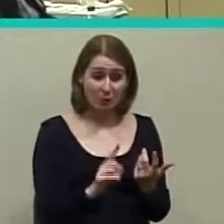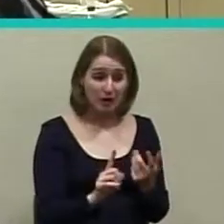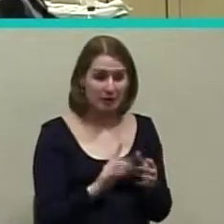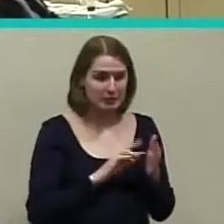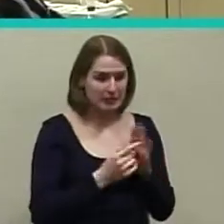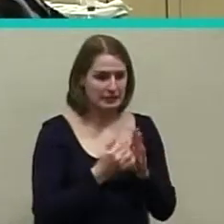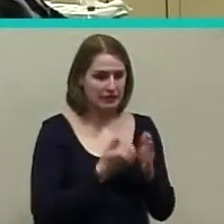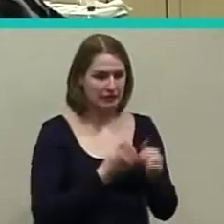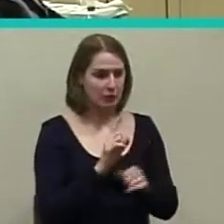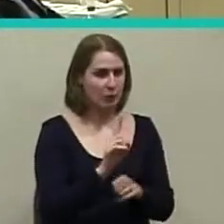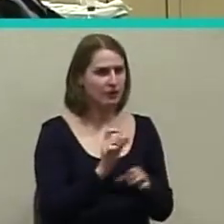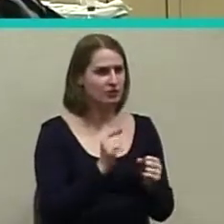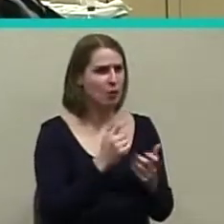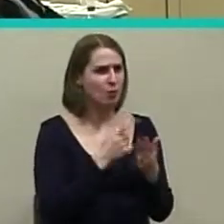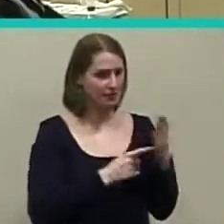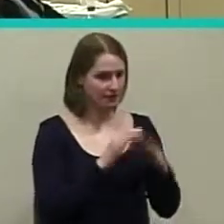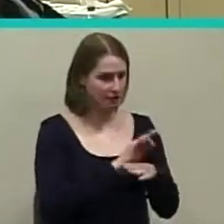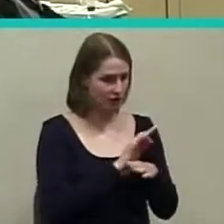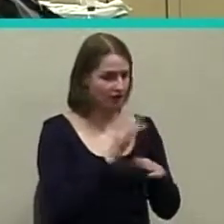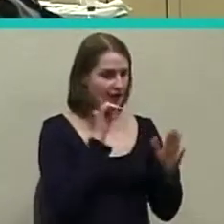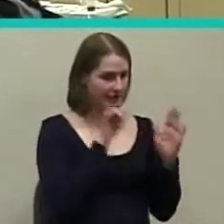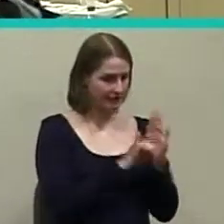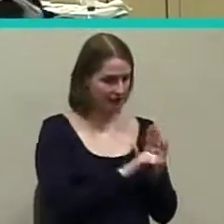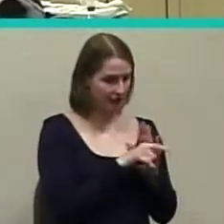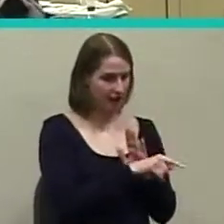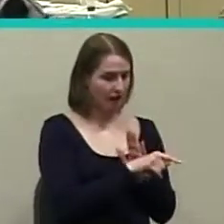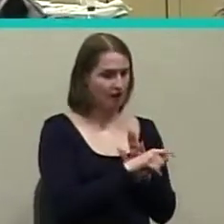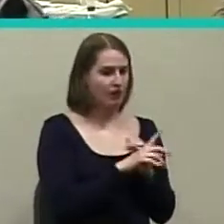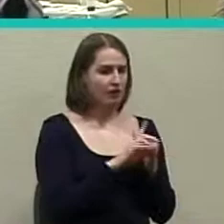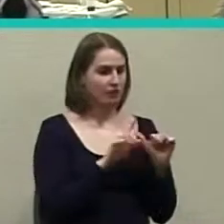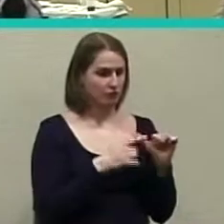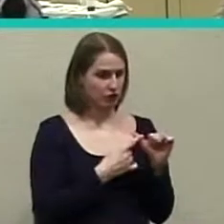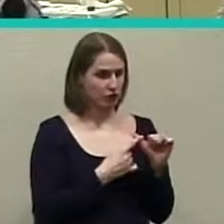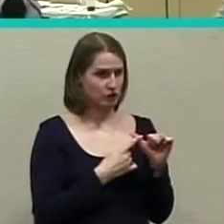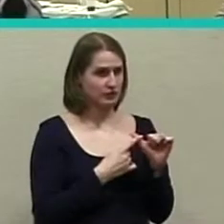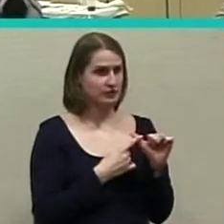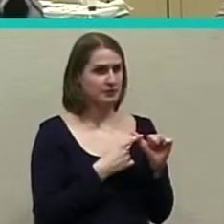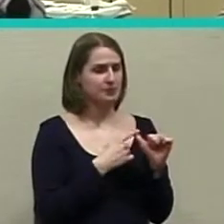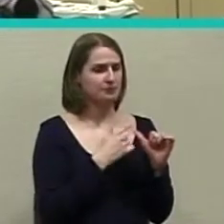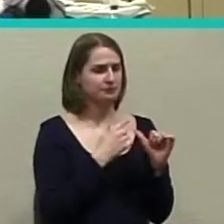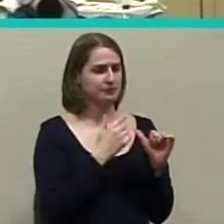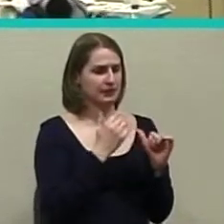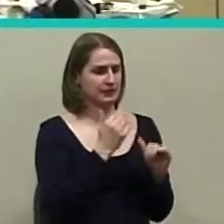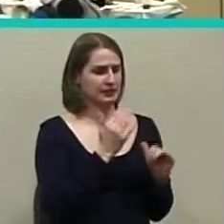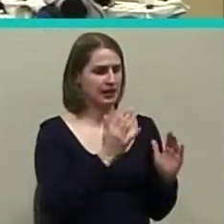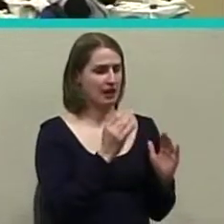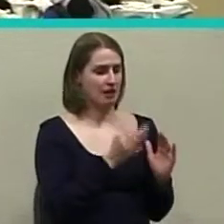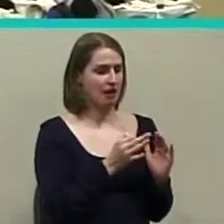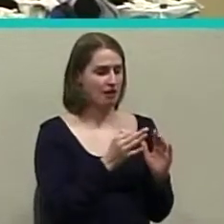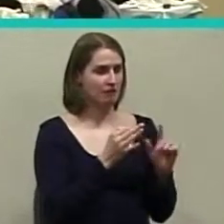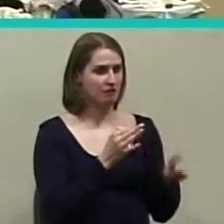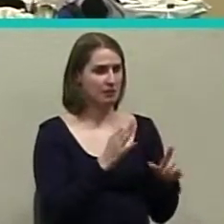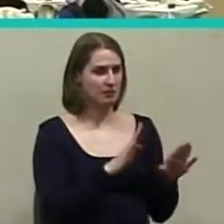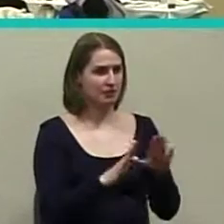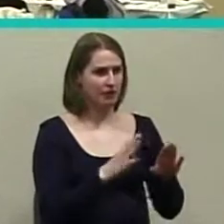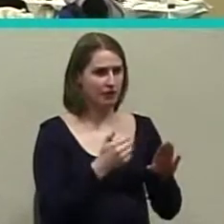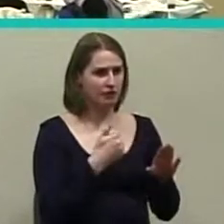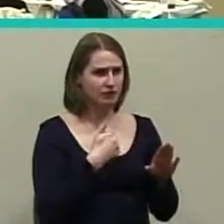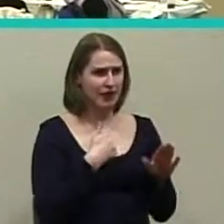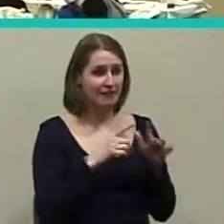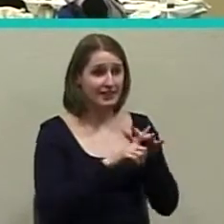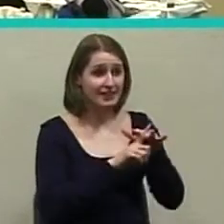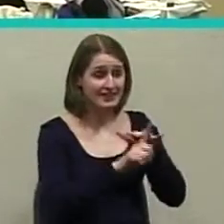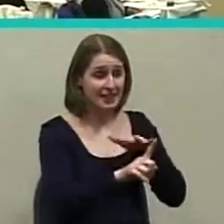it says what's the function. They've identified the function. On the first set of behaviors there, they've got escape on all